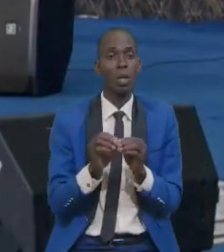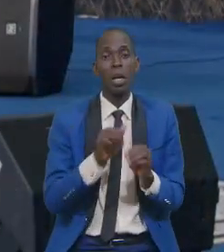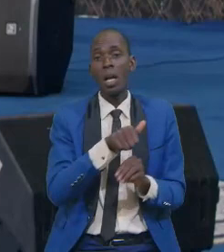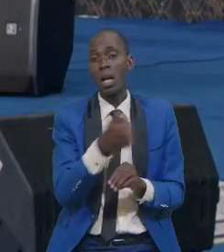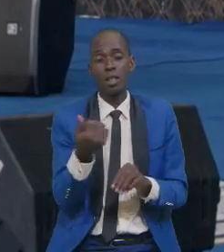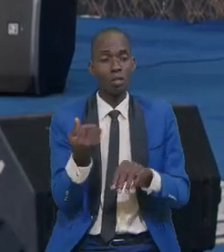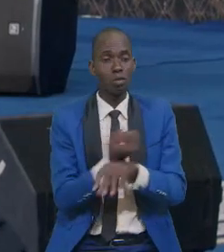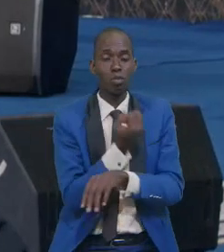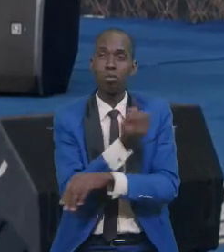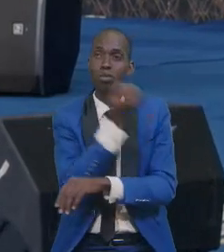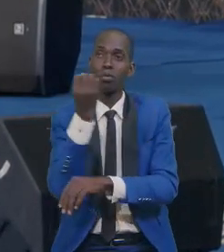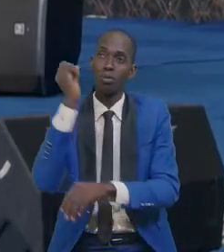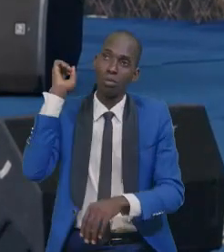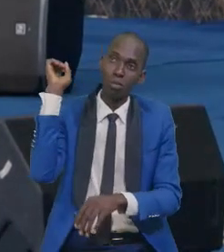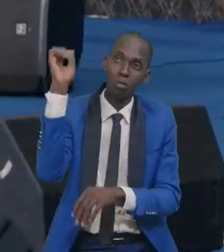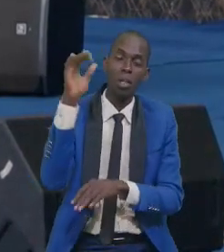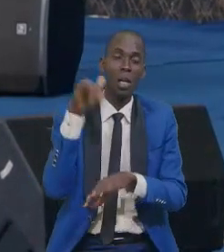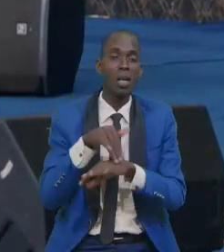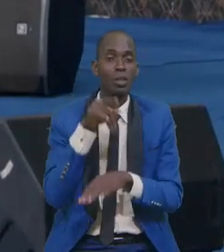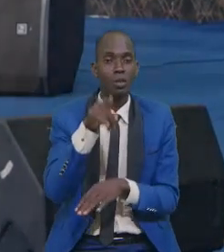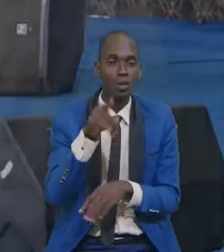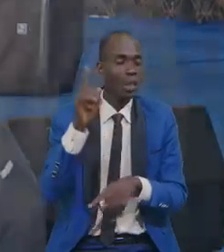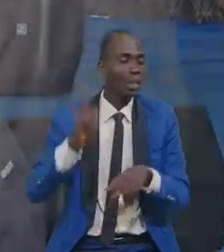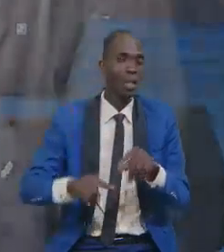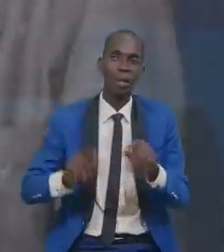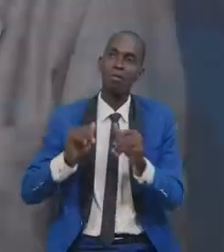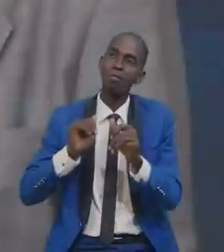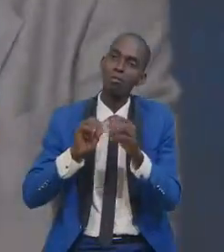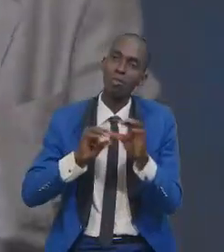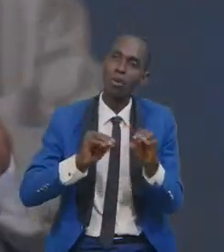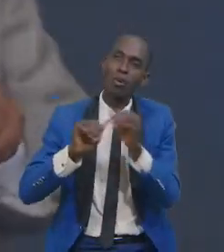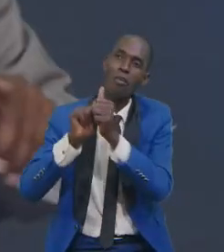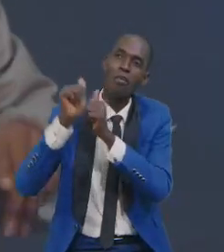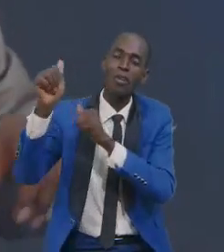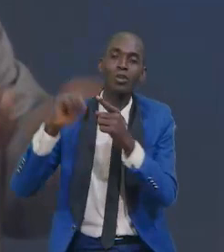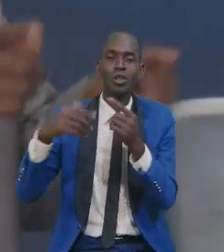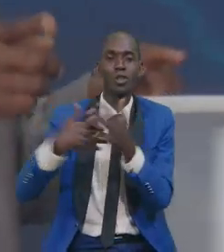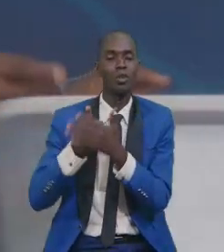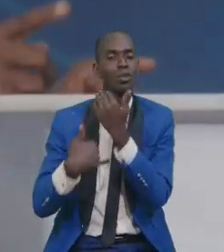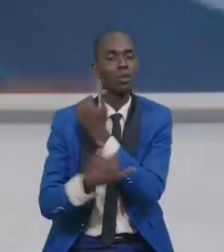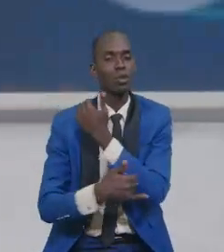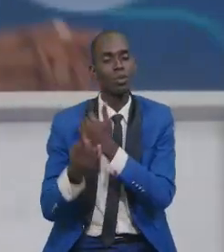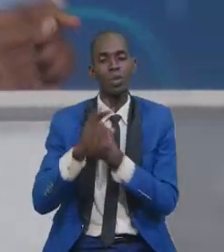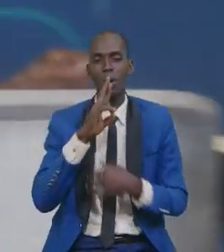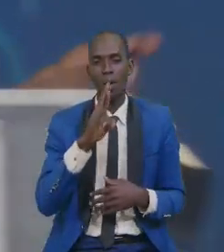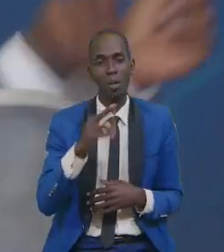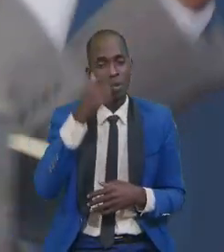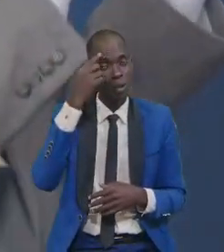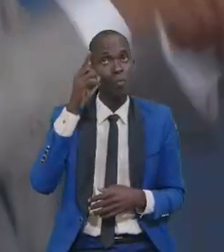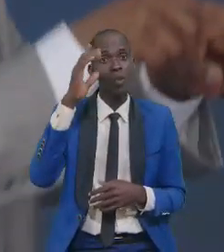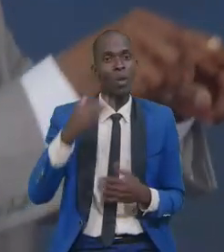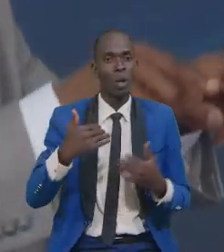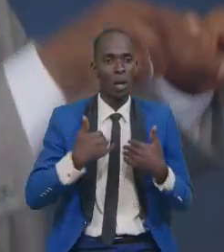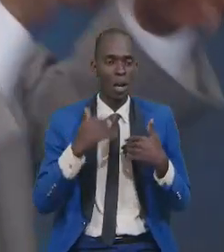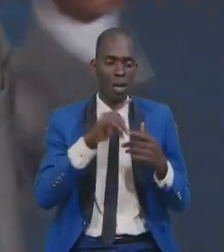land in his premises. He cannot get to the country where you have gone, because God now has translated